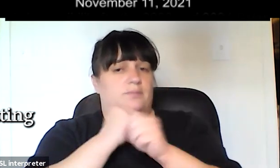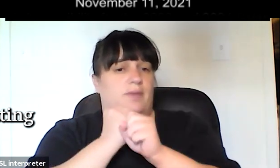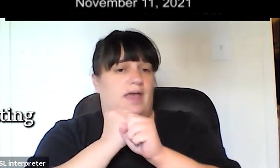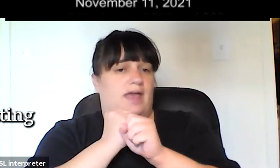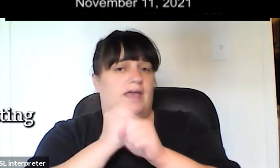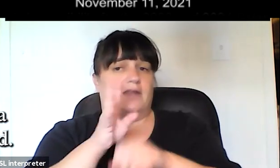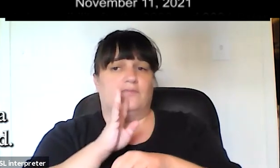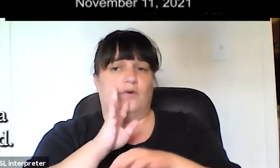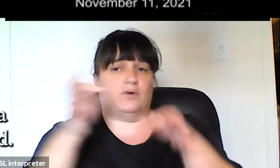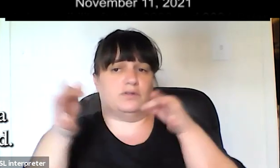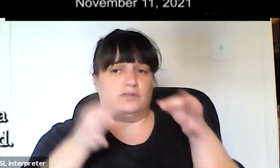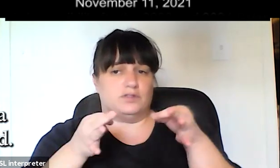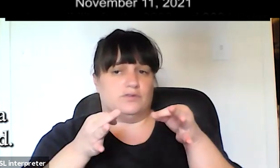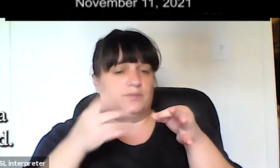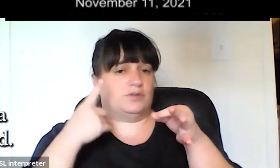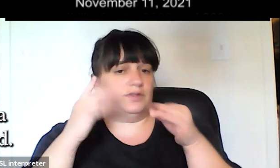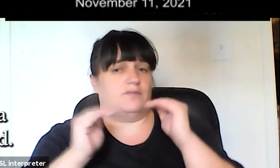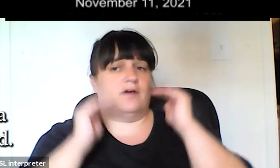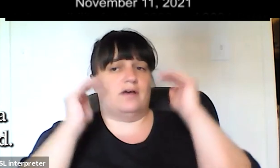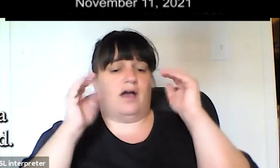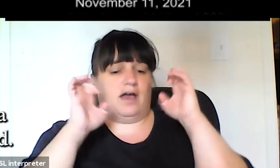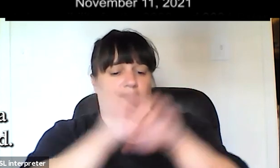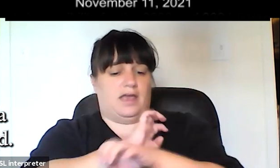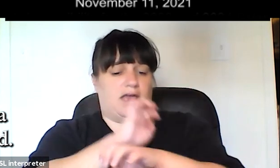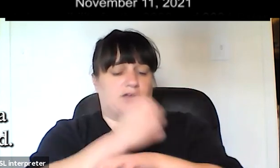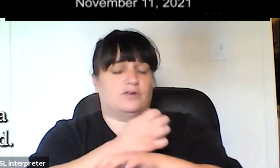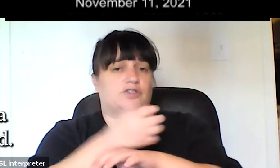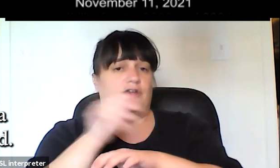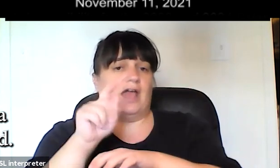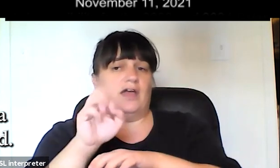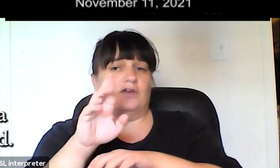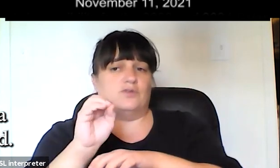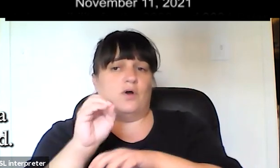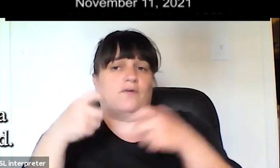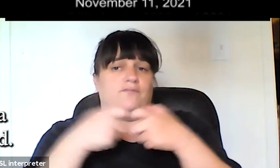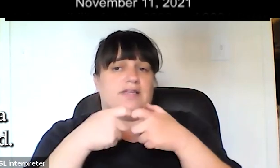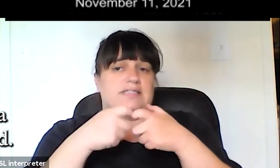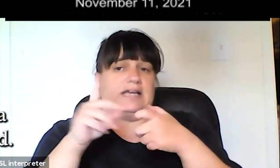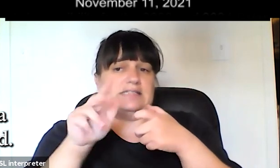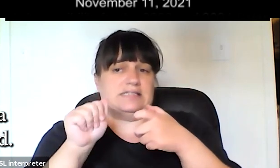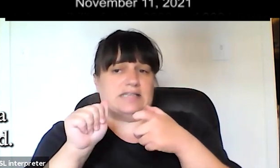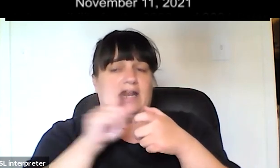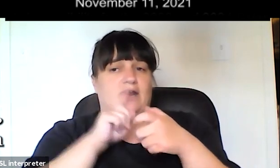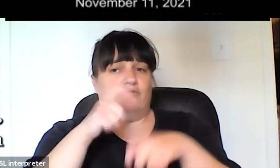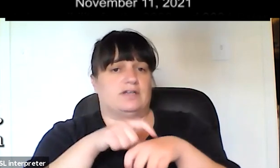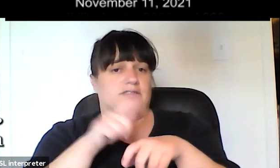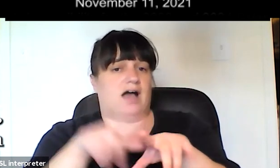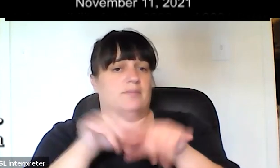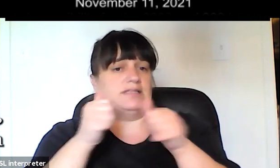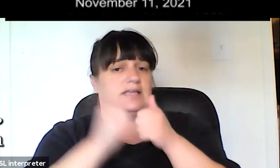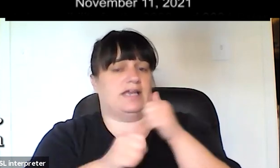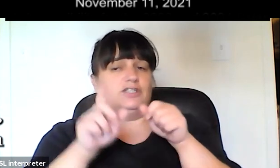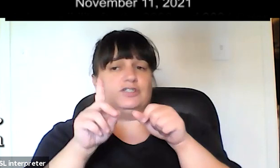verbal descriptions of our high energy astrophysics data in real time as each image is released. So whether